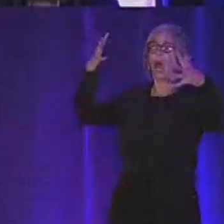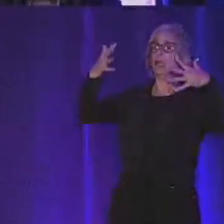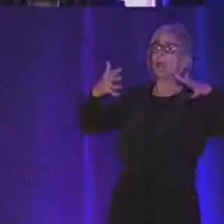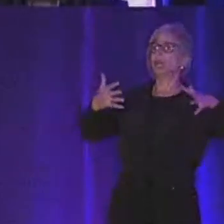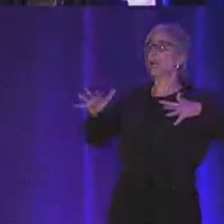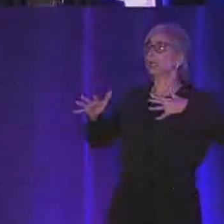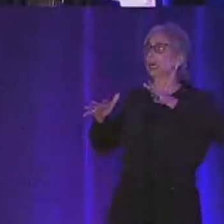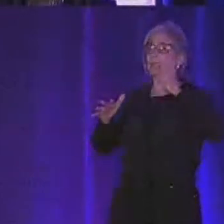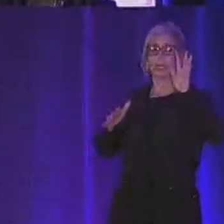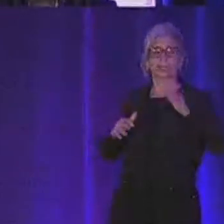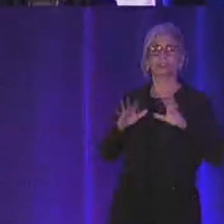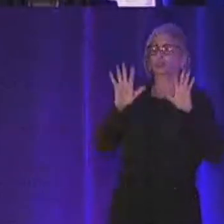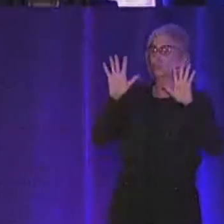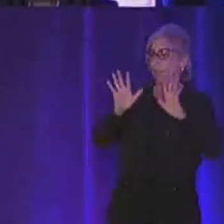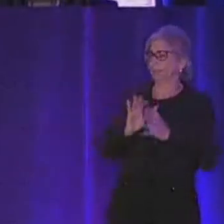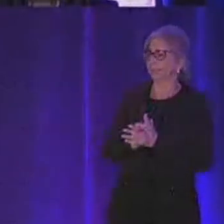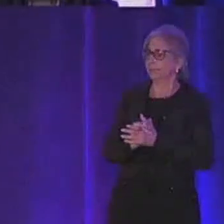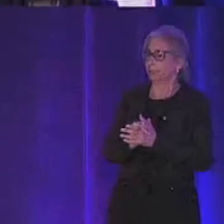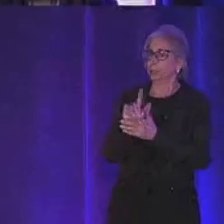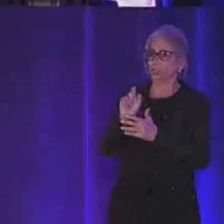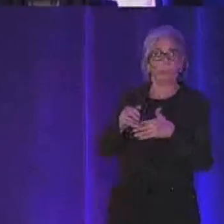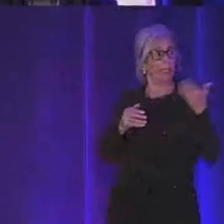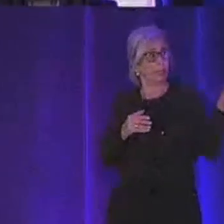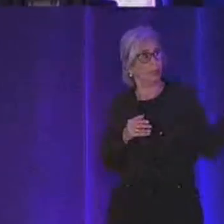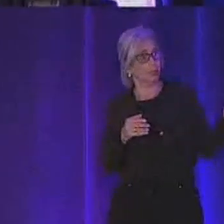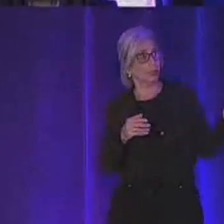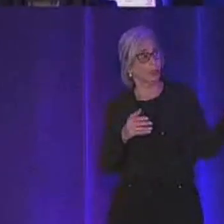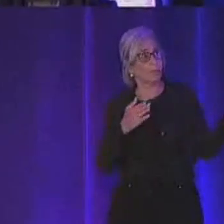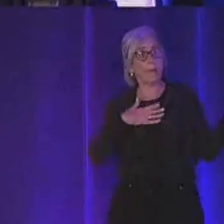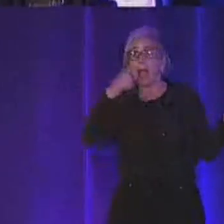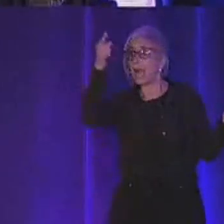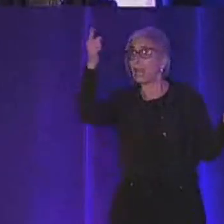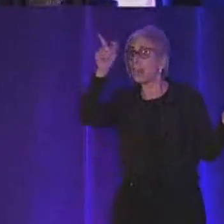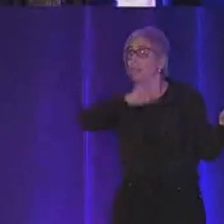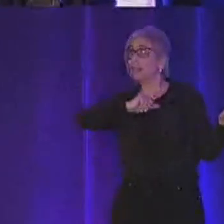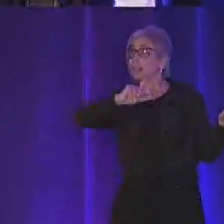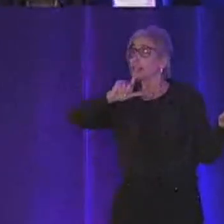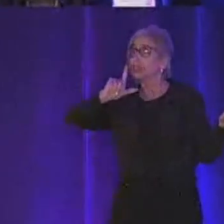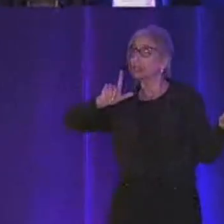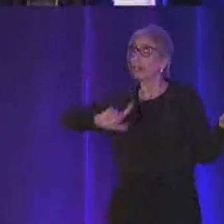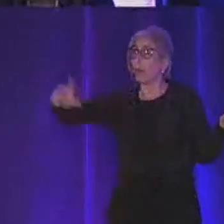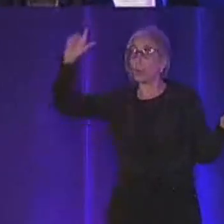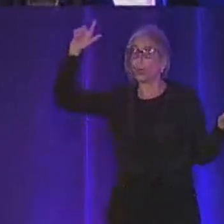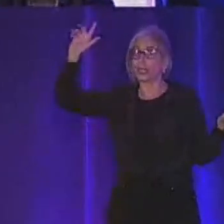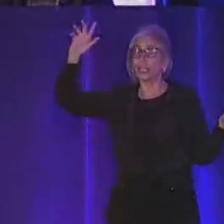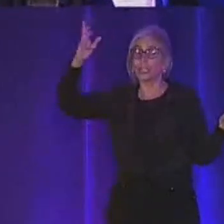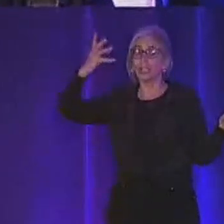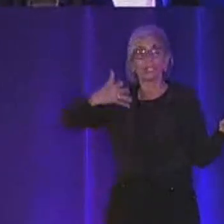All right, great. You should be here, and I want you to, oh my Lord.